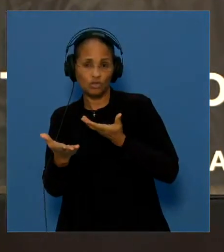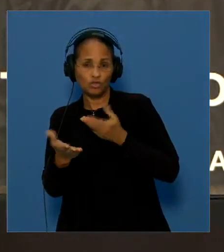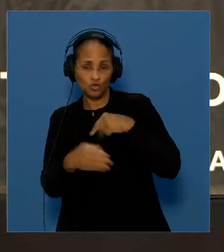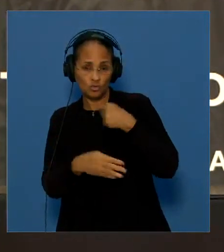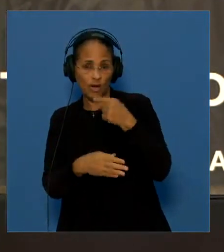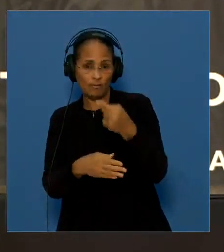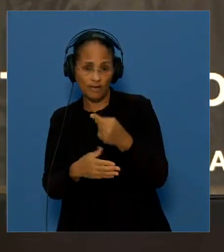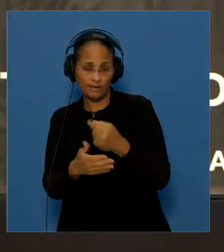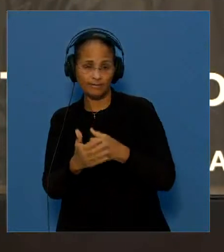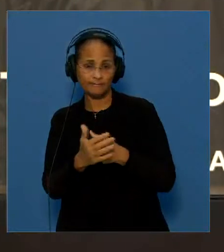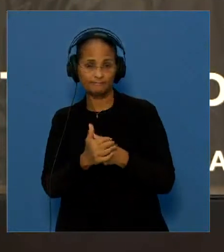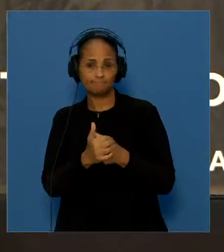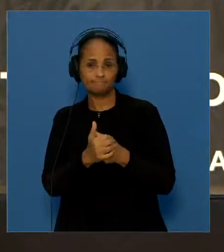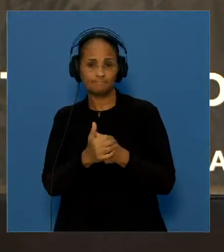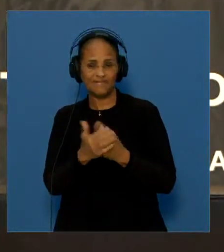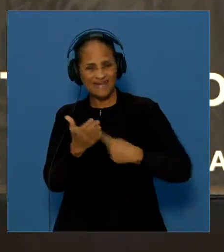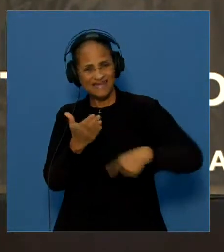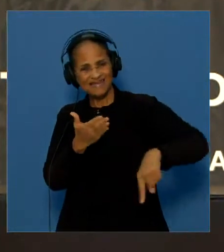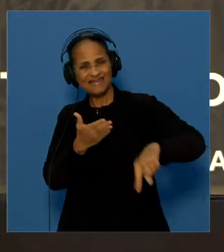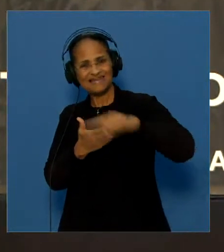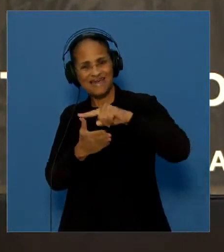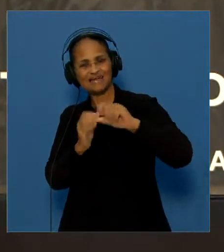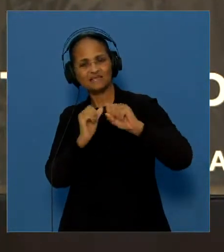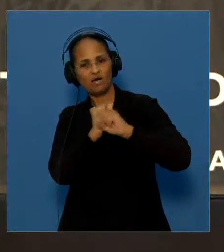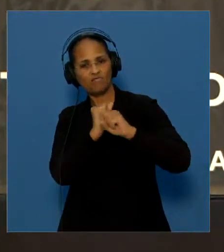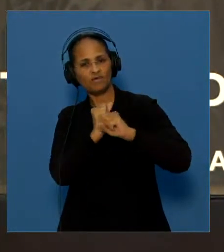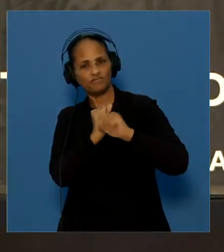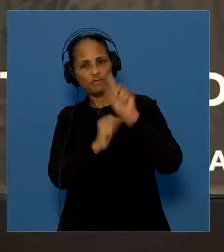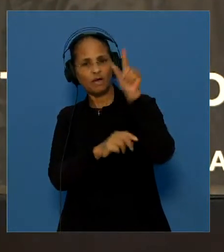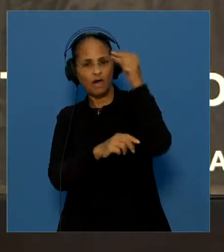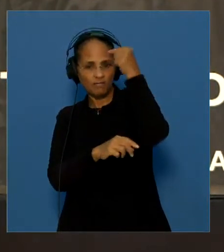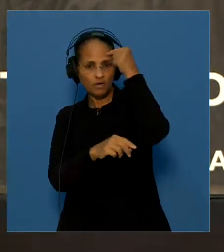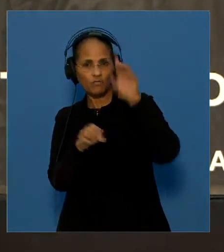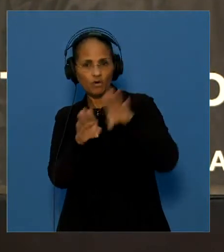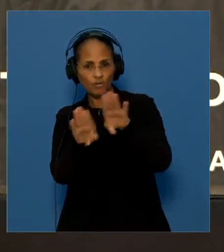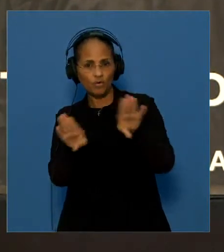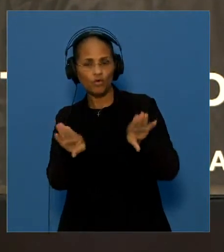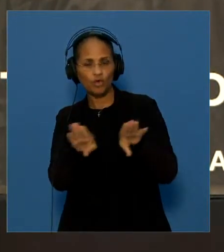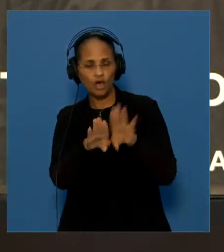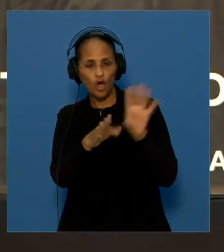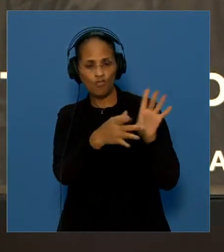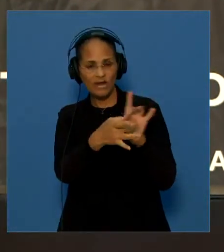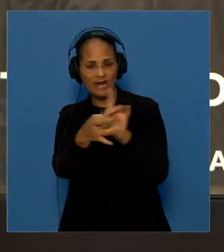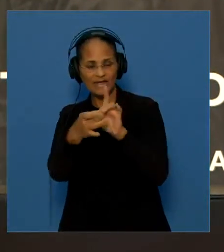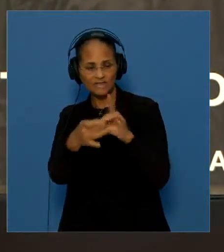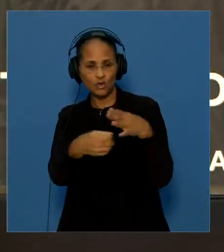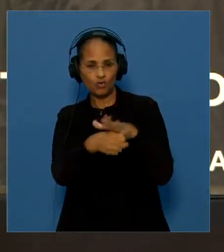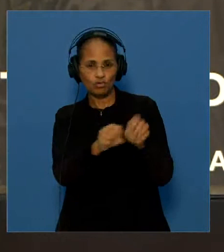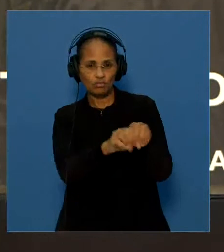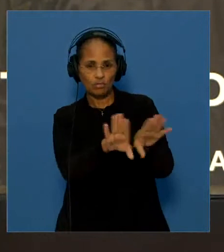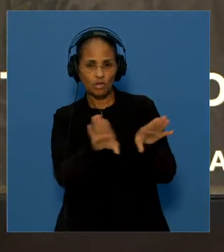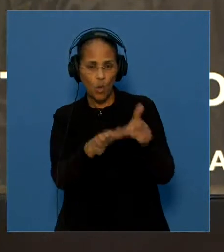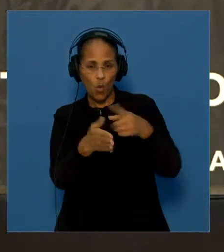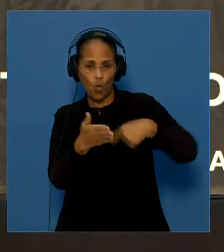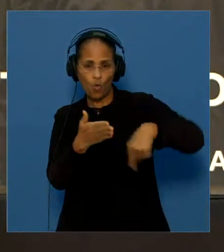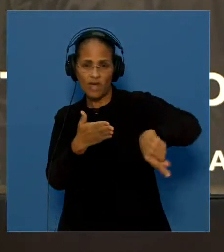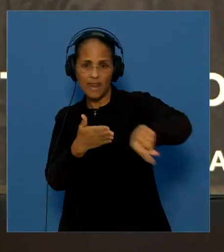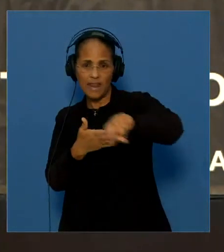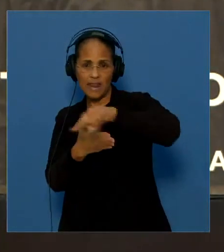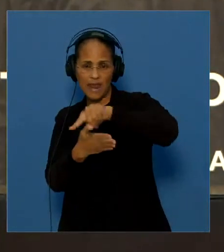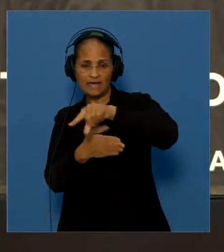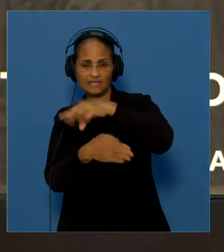public. The next press conference from the government of Bermuda related to the coronavirus will be next